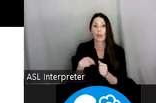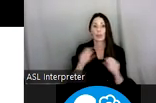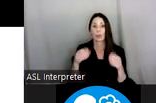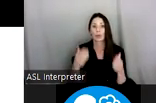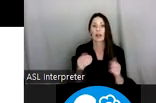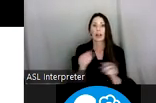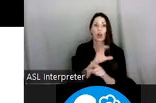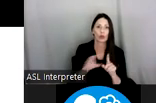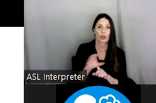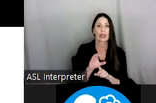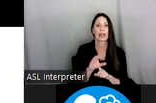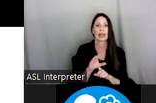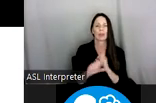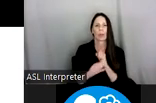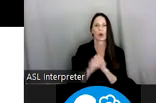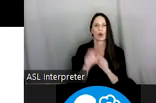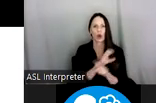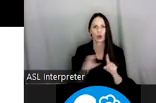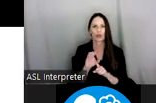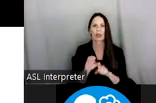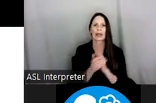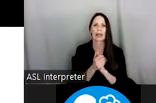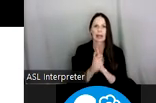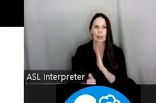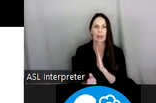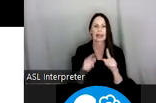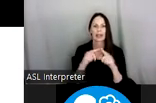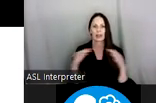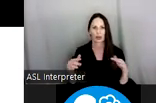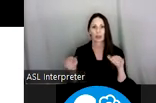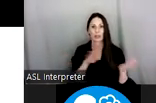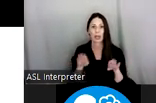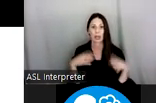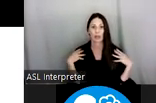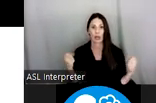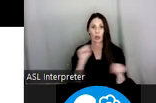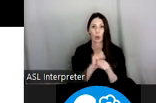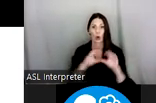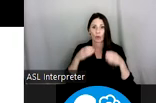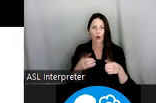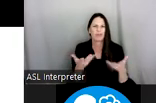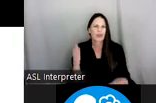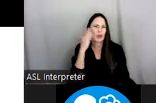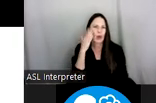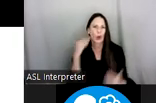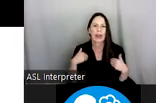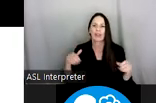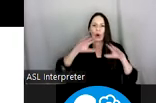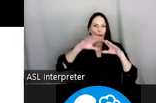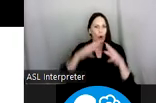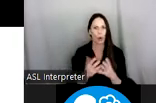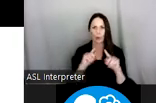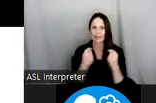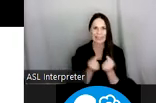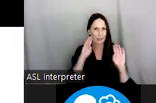and diverse behavioral health workforce. As you folks know, we have a whole workforce development team that is focused on this